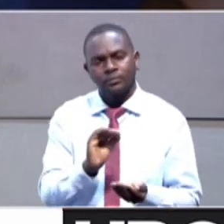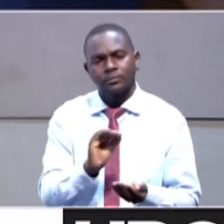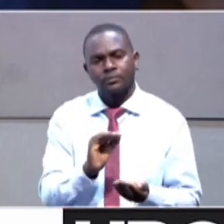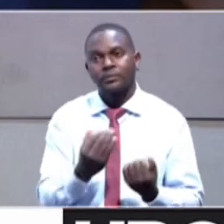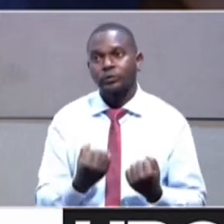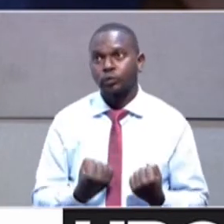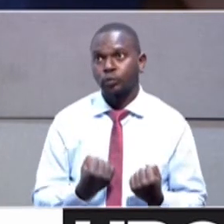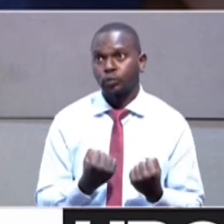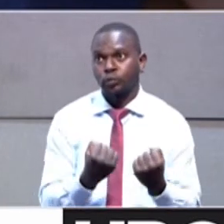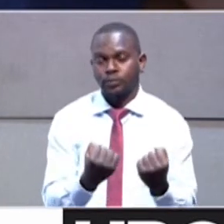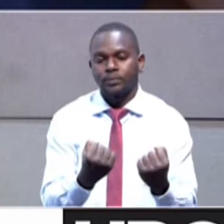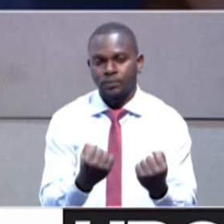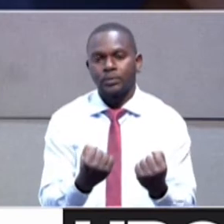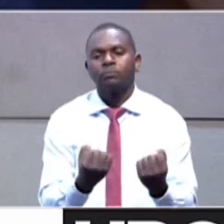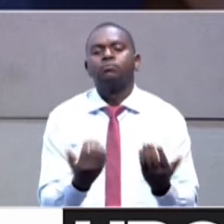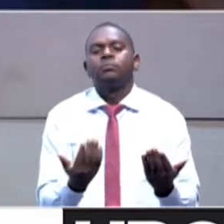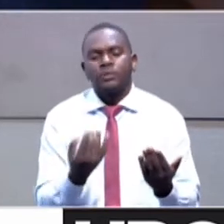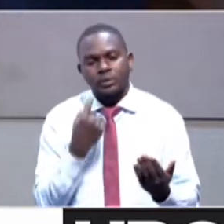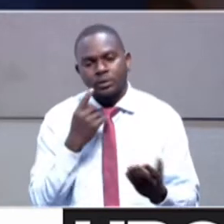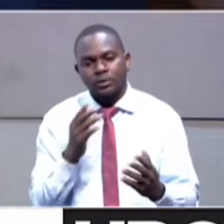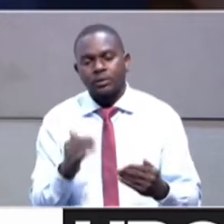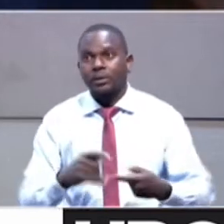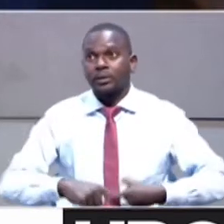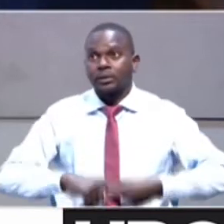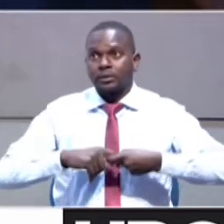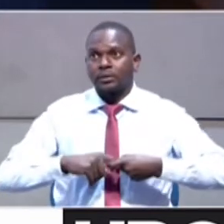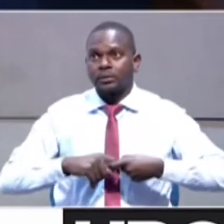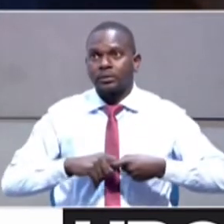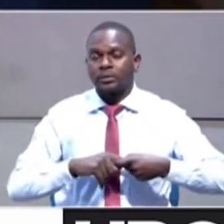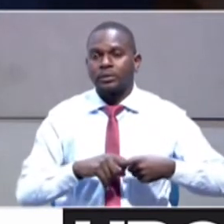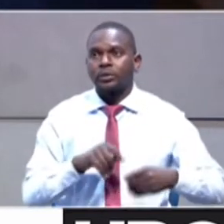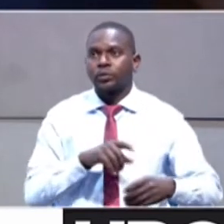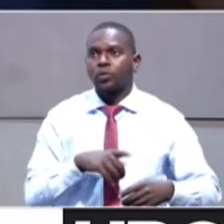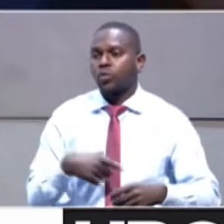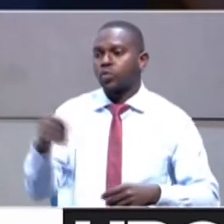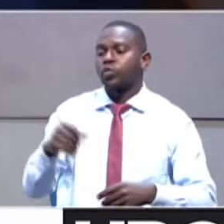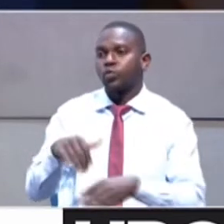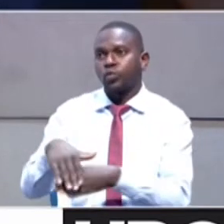on transport. They say the trucks that are going to southern Sudan,